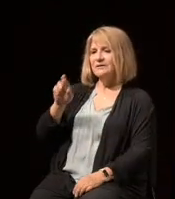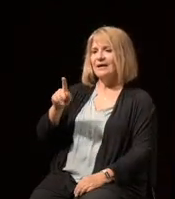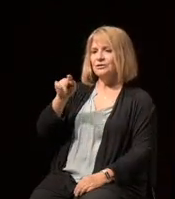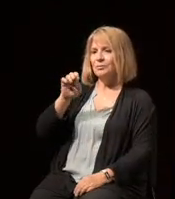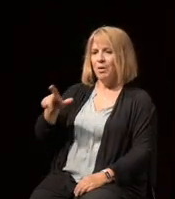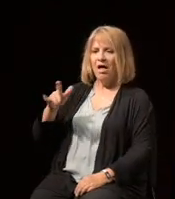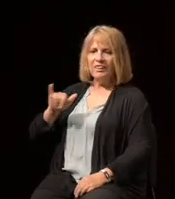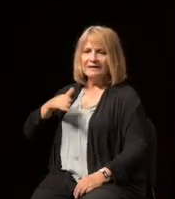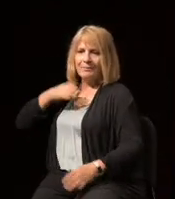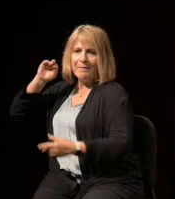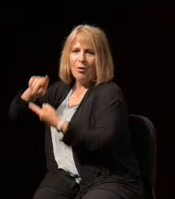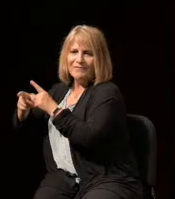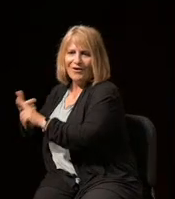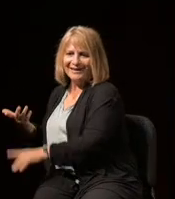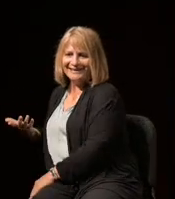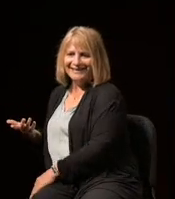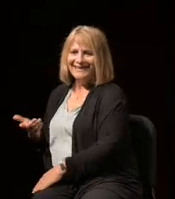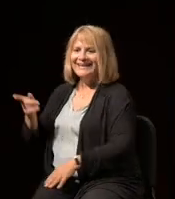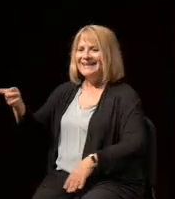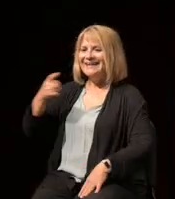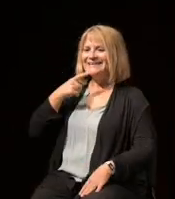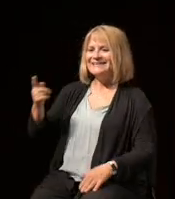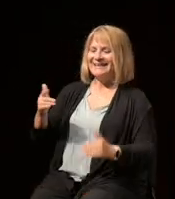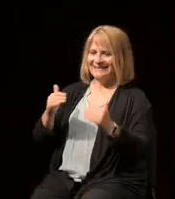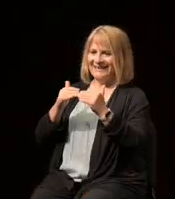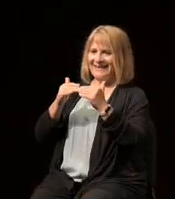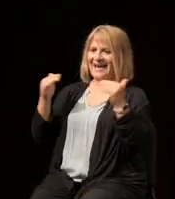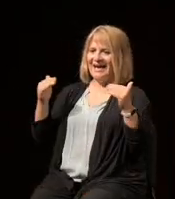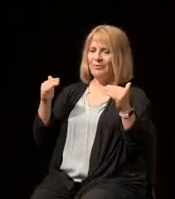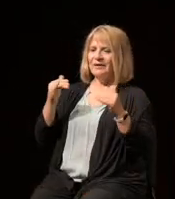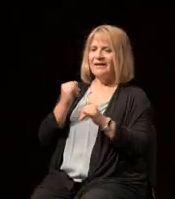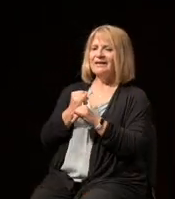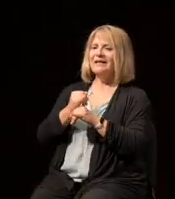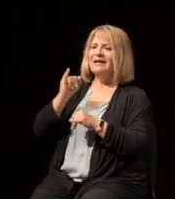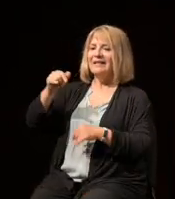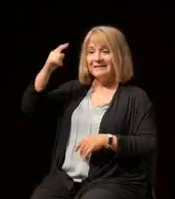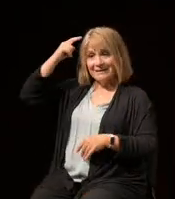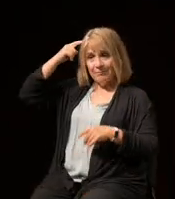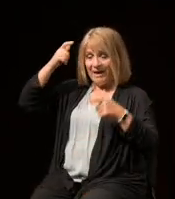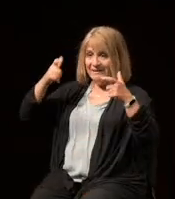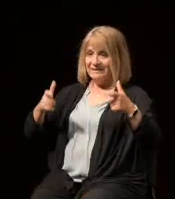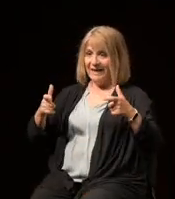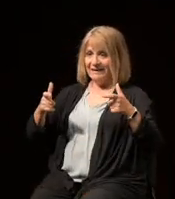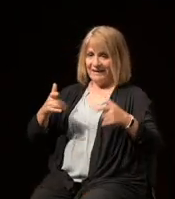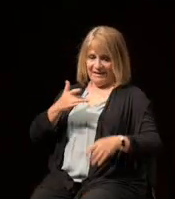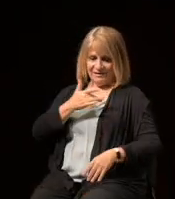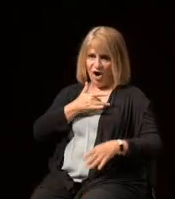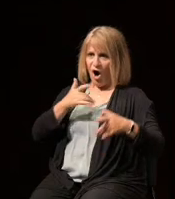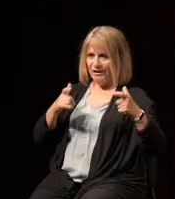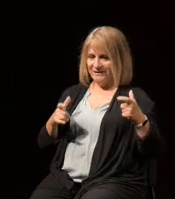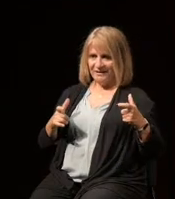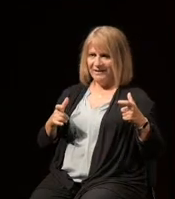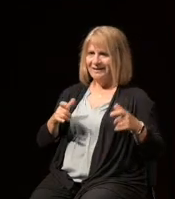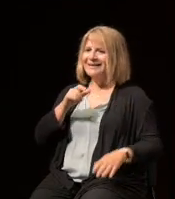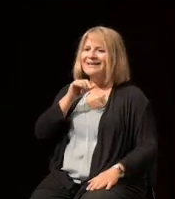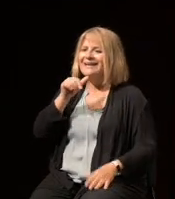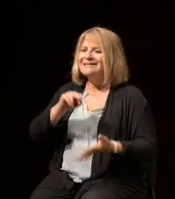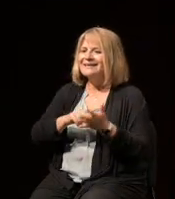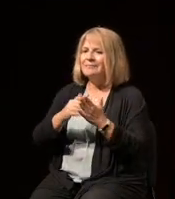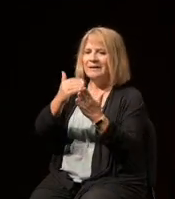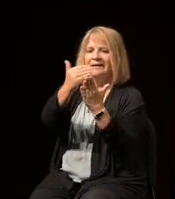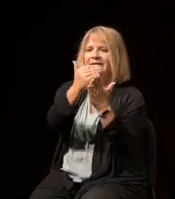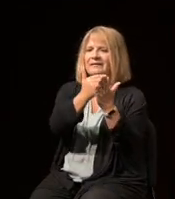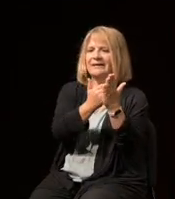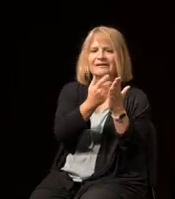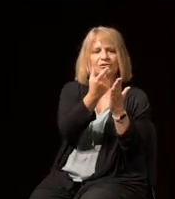he says of the Equity Institute that equity is a mindset. It's a heart set. It's not a to-do list, because a lot of people ask me,